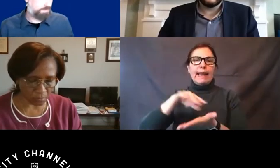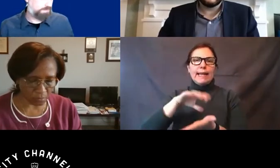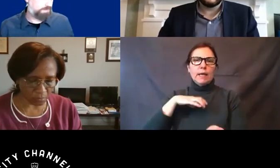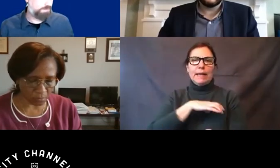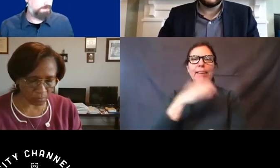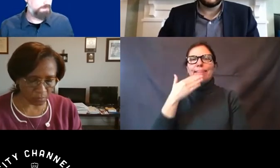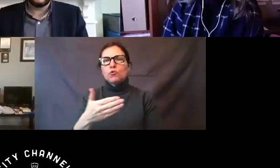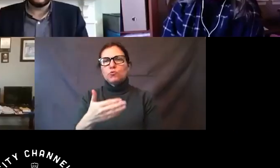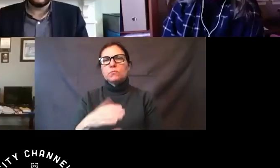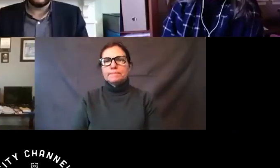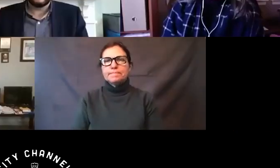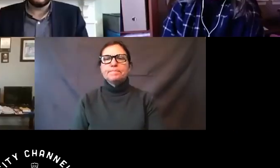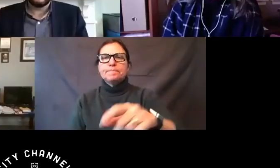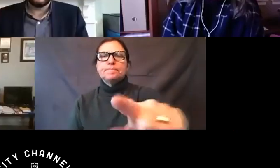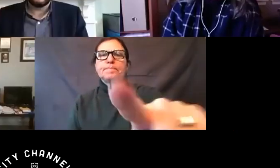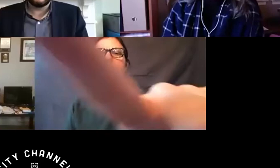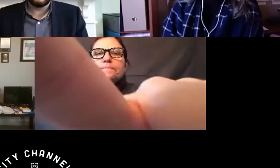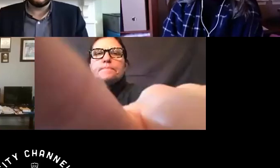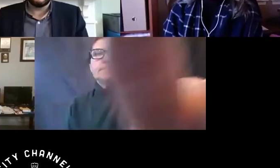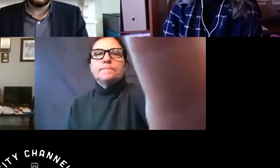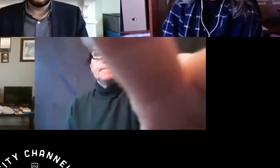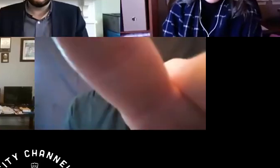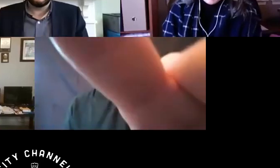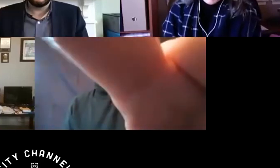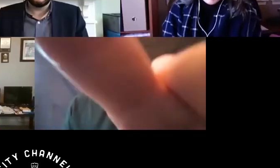all. Thank you very much.